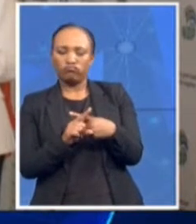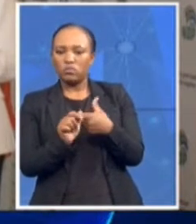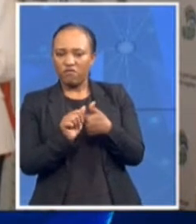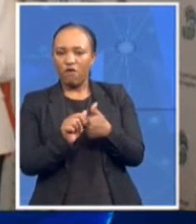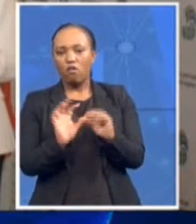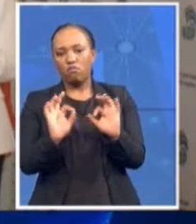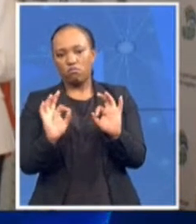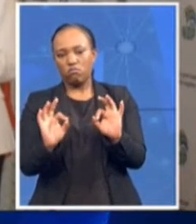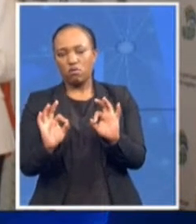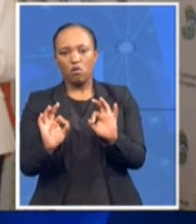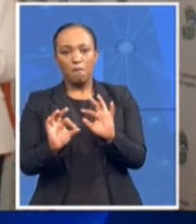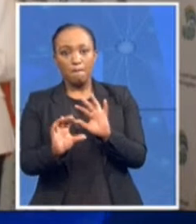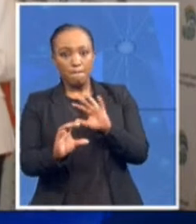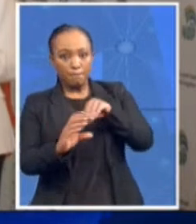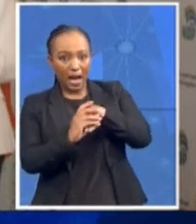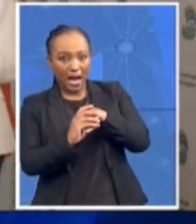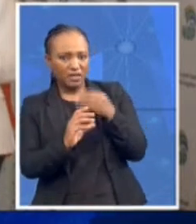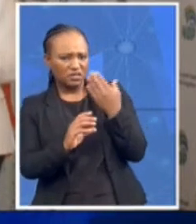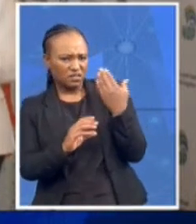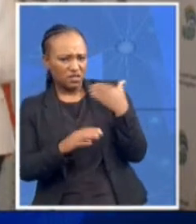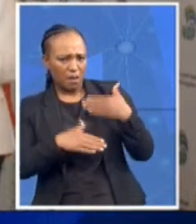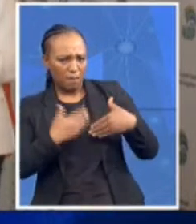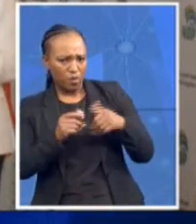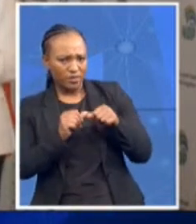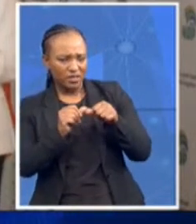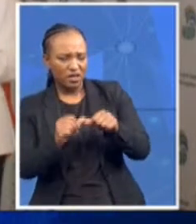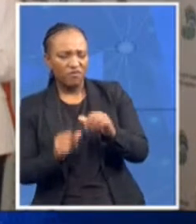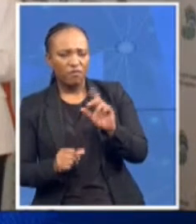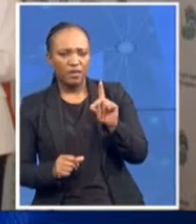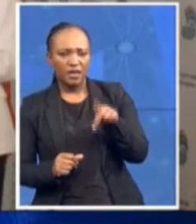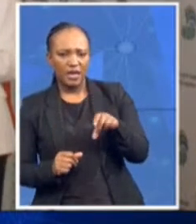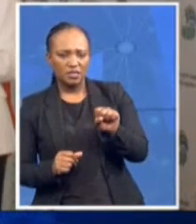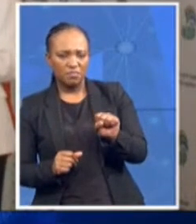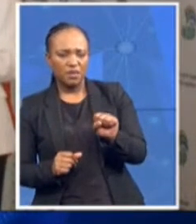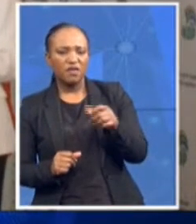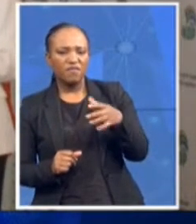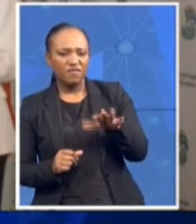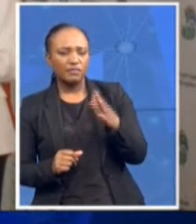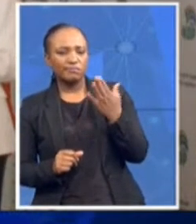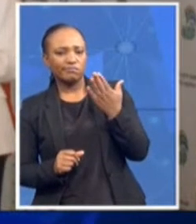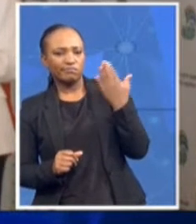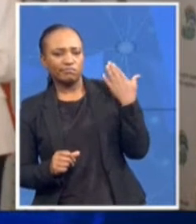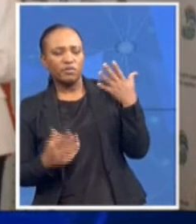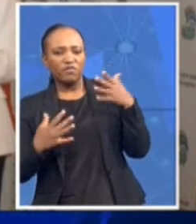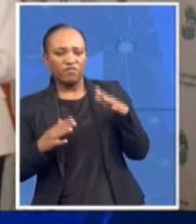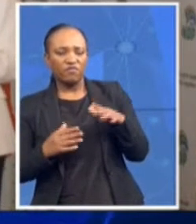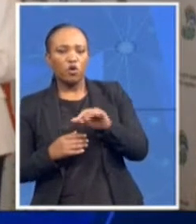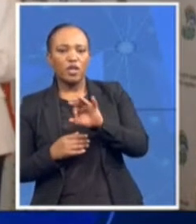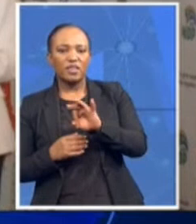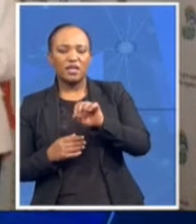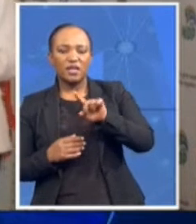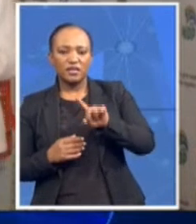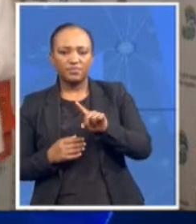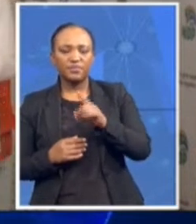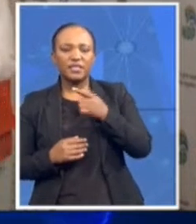process of the PESP, which had been concluded by the 30th of December 2021.